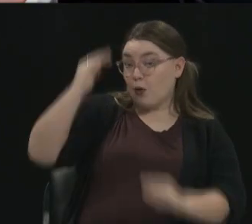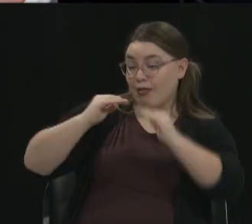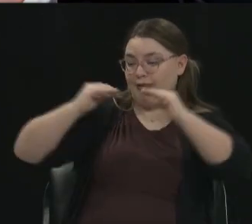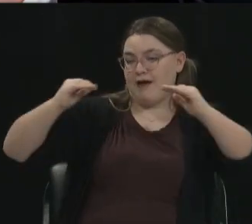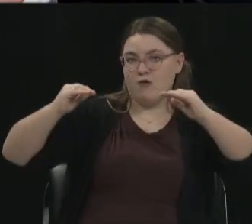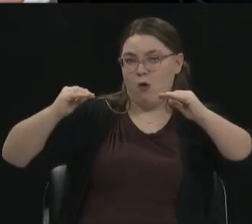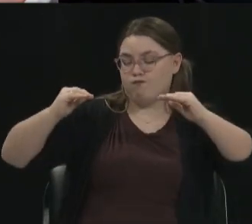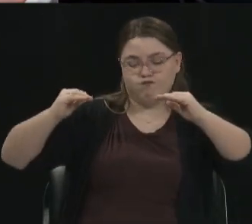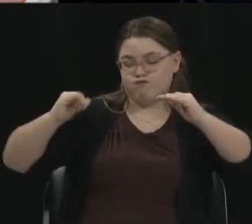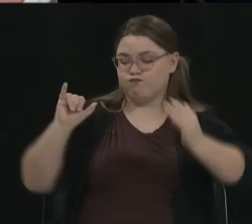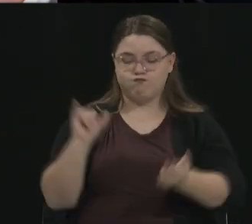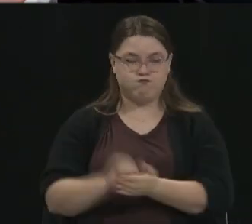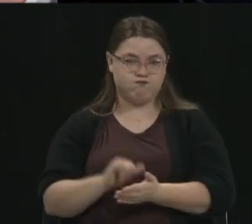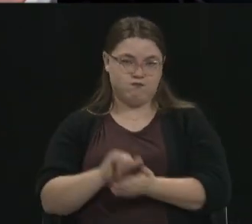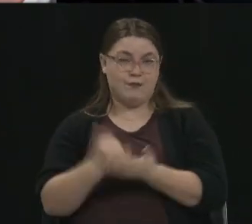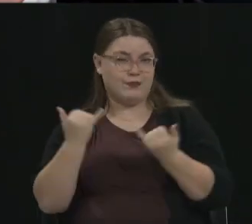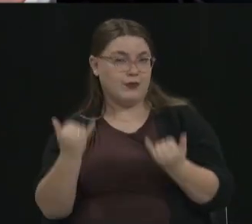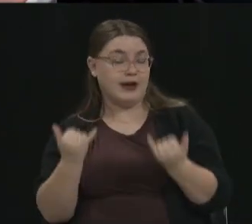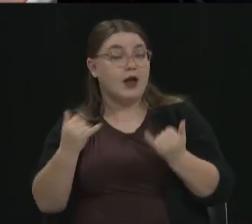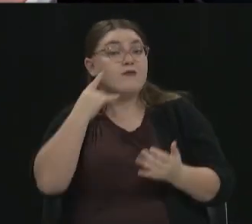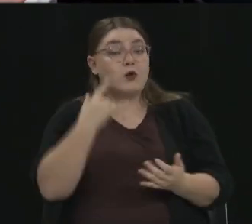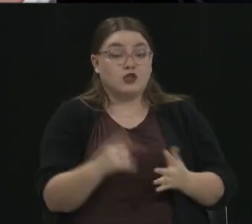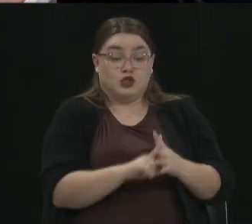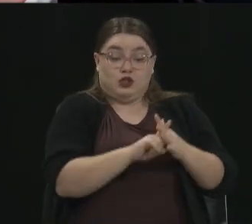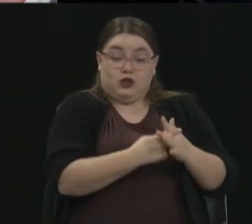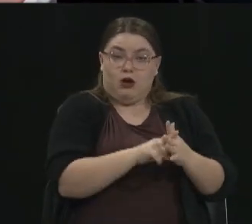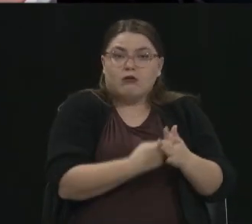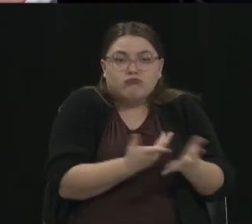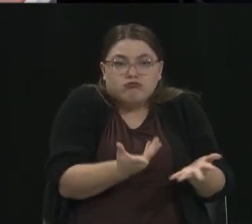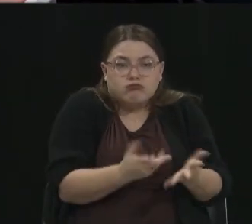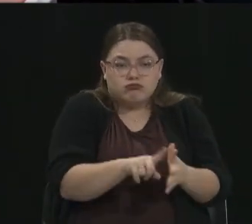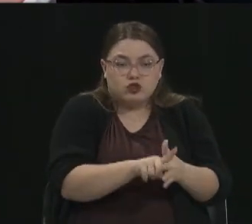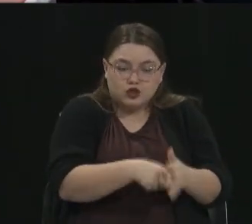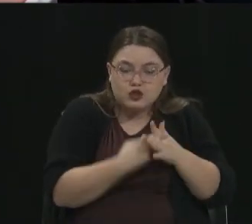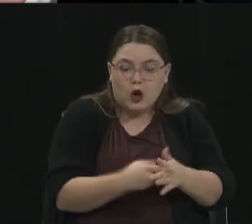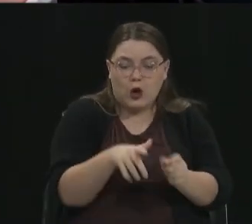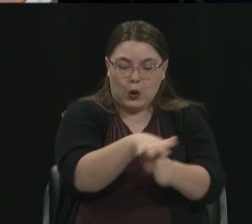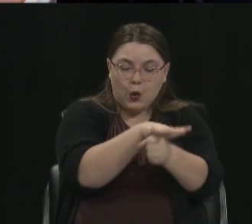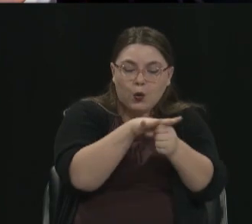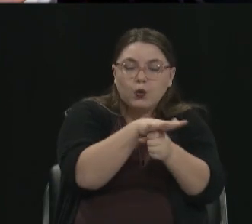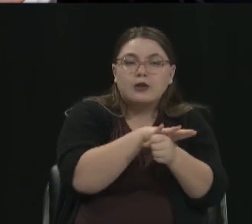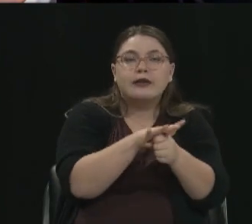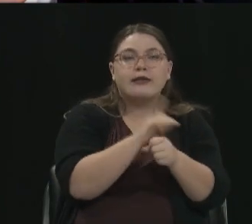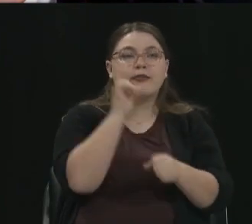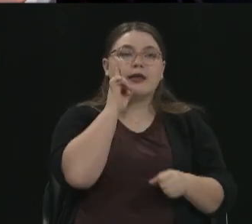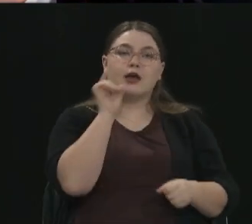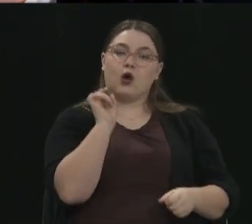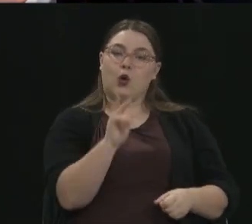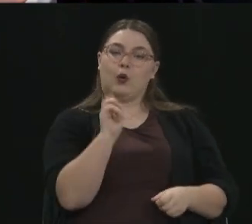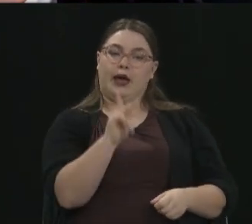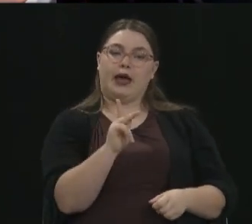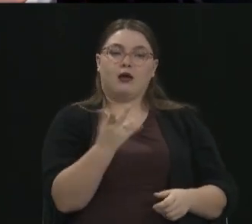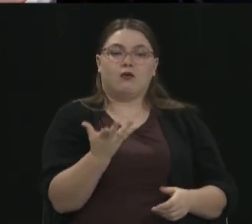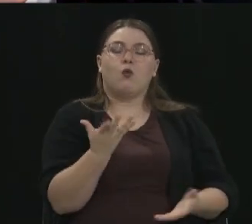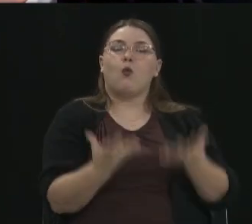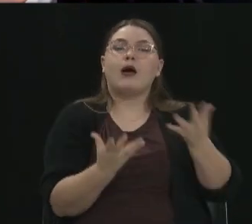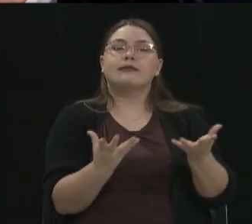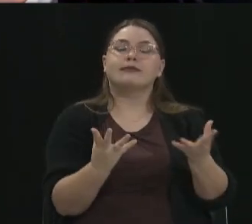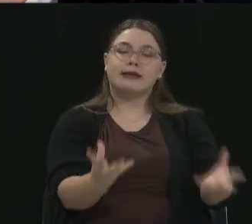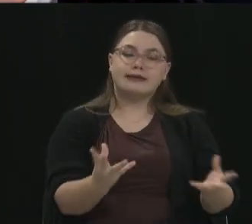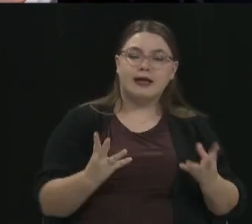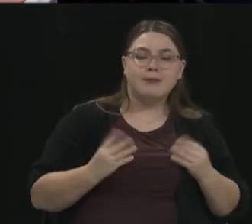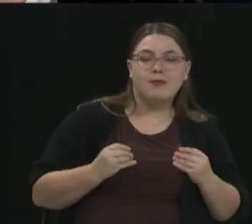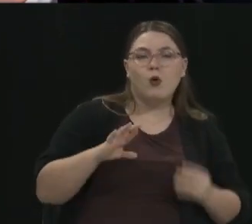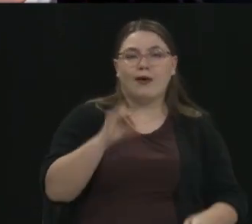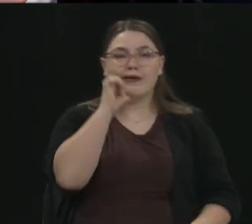going to happen. So at least to begin, we should begin locally and begin to think about, all right, what are we going to say is acceptable within